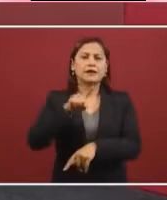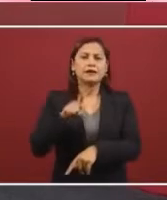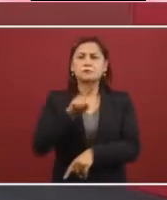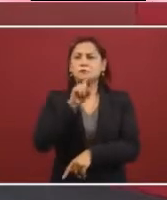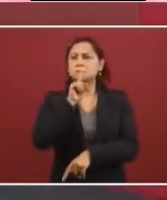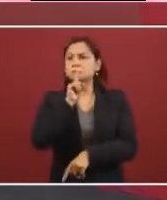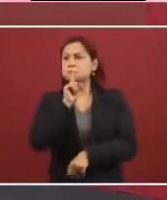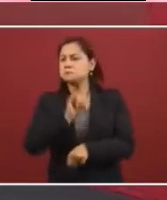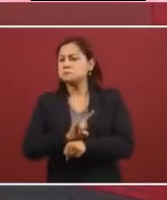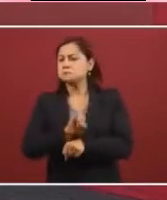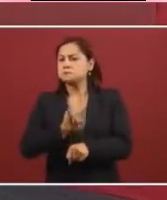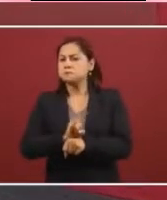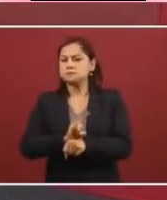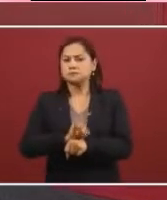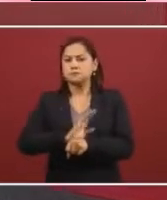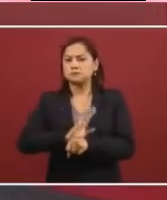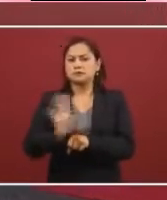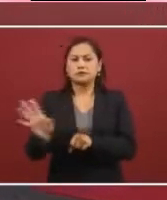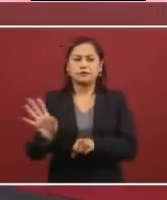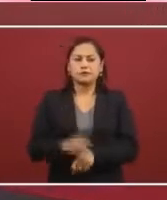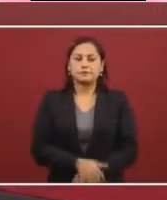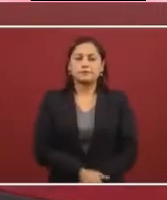masks.